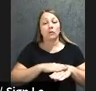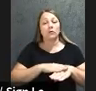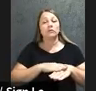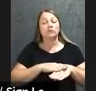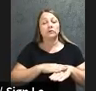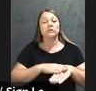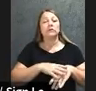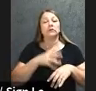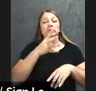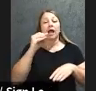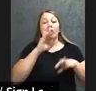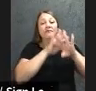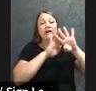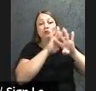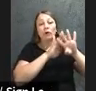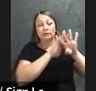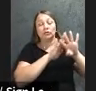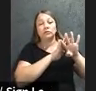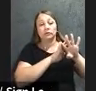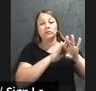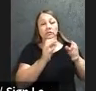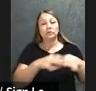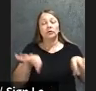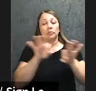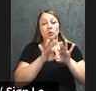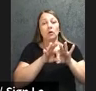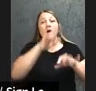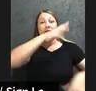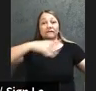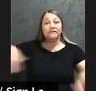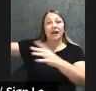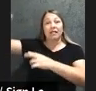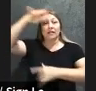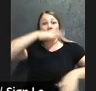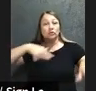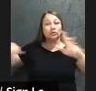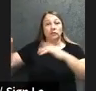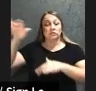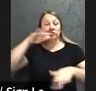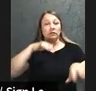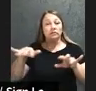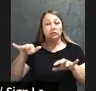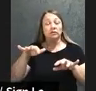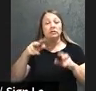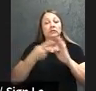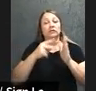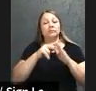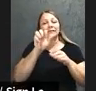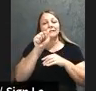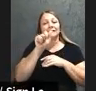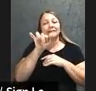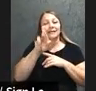and filtration, are the keys. Ventilation is what moves air into or out of or within a room. So as mentioned